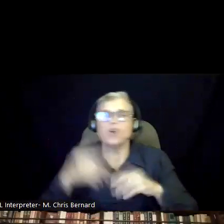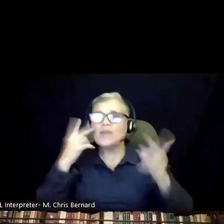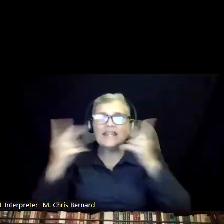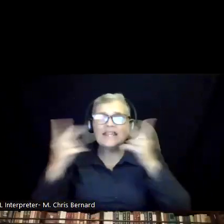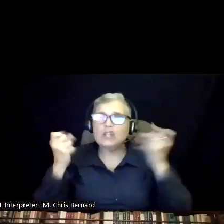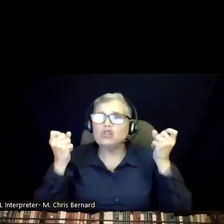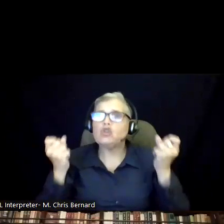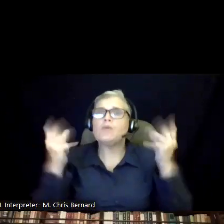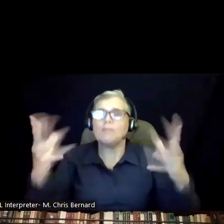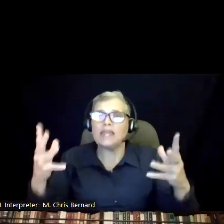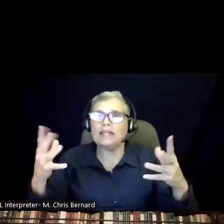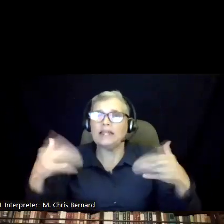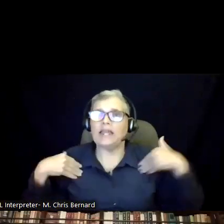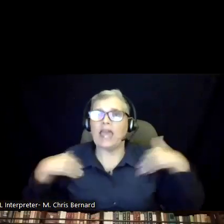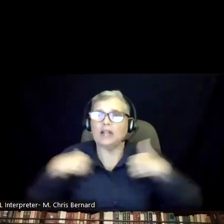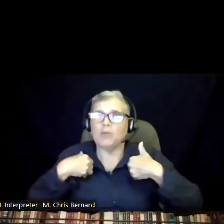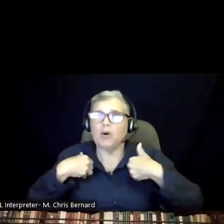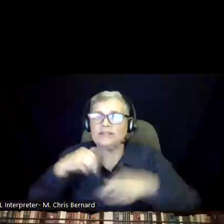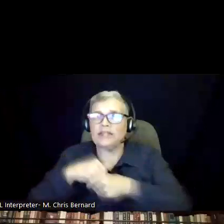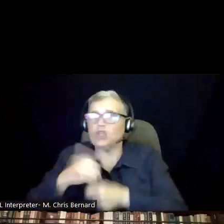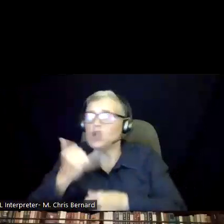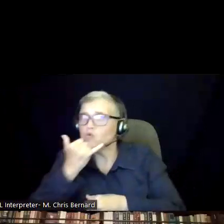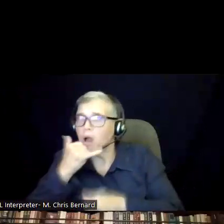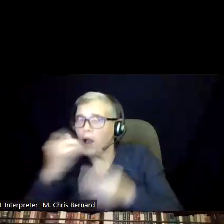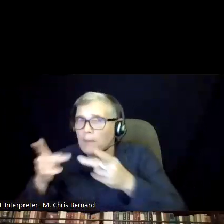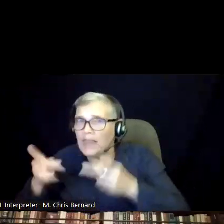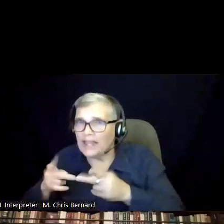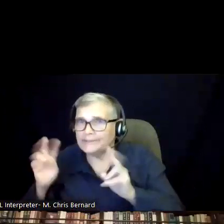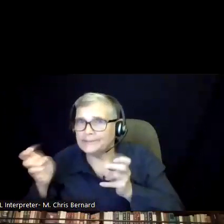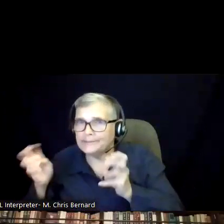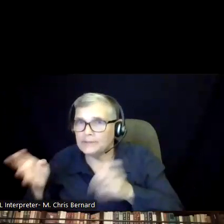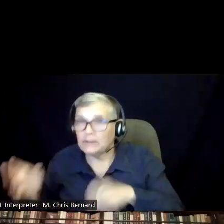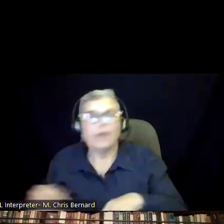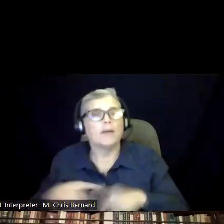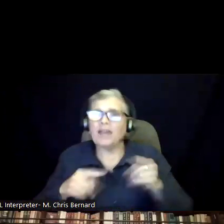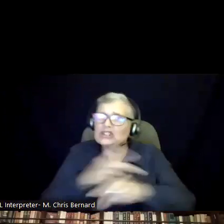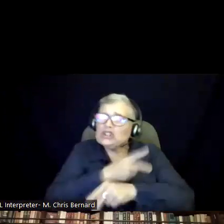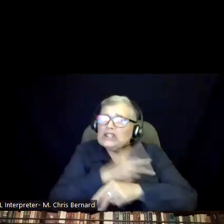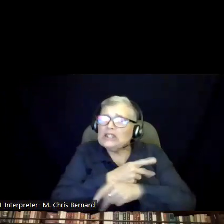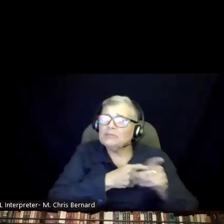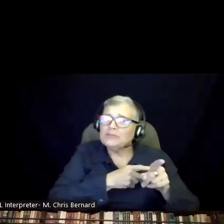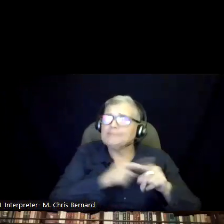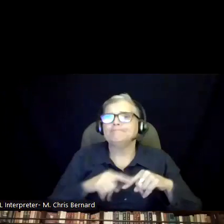quote unquote wrong place. But sheep are different. They are